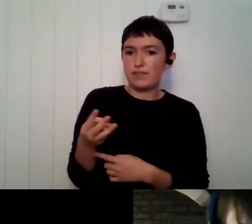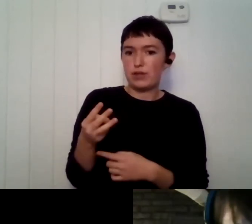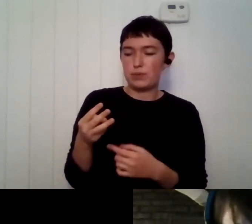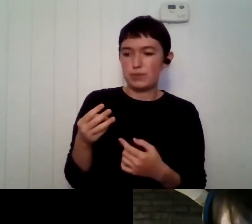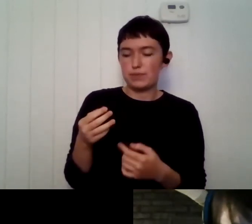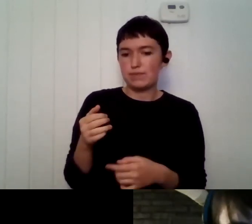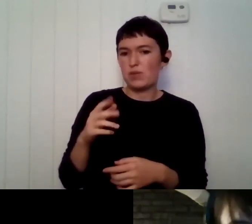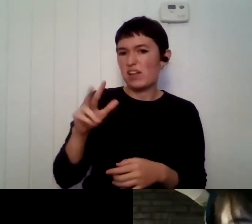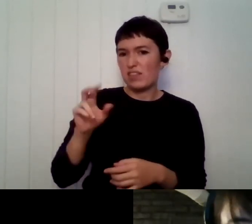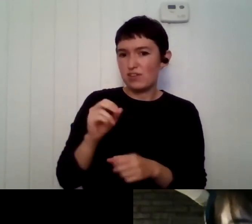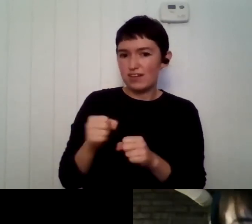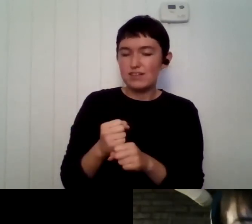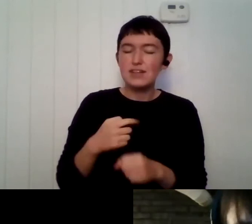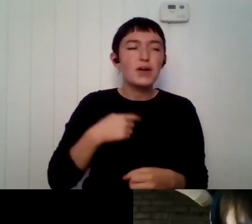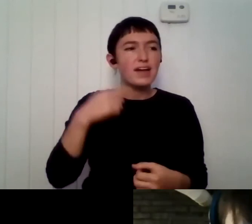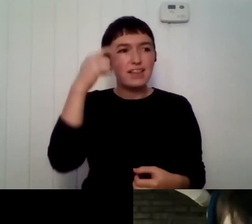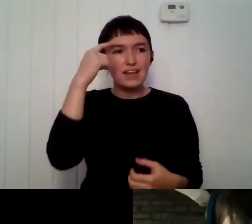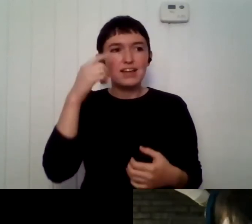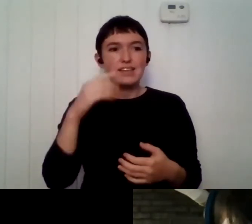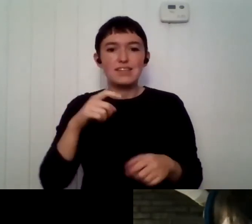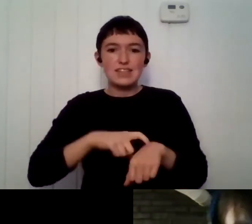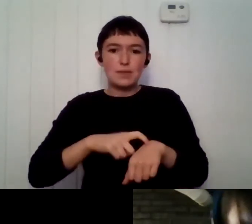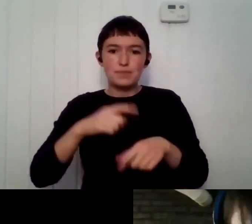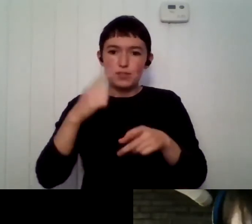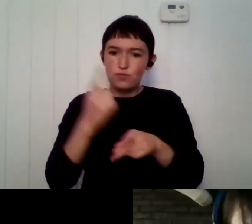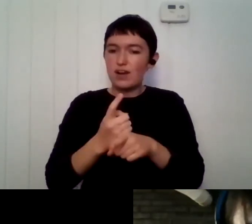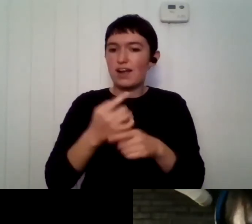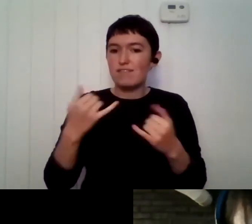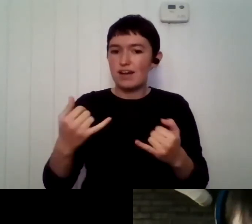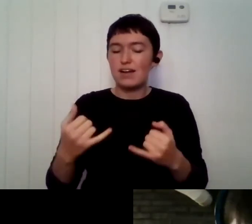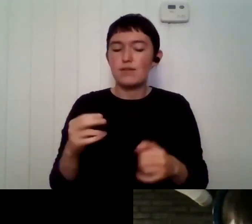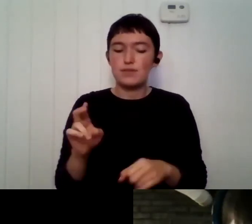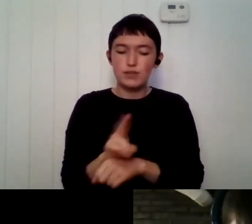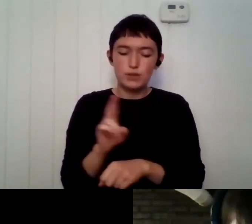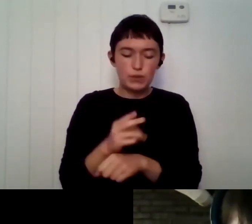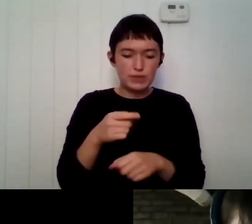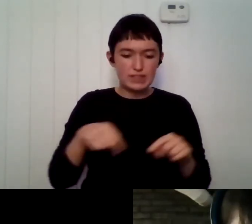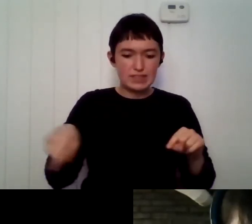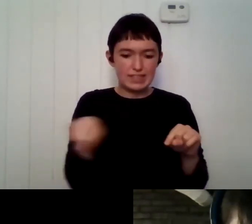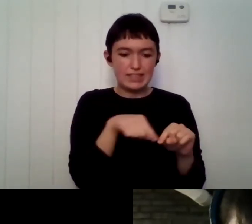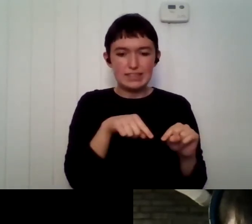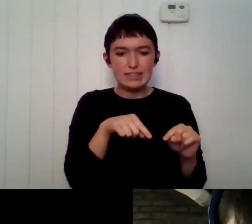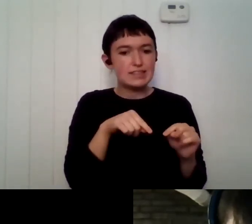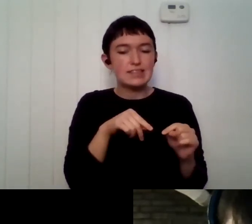time is right now to be kind of using these